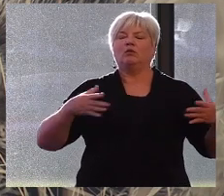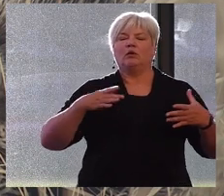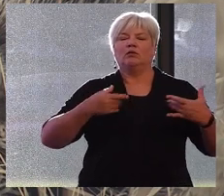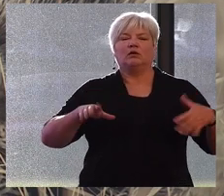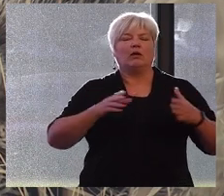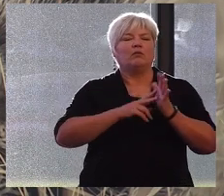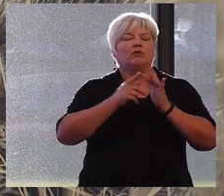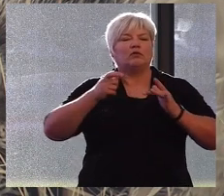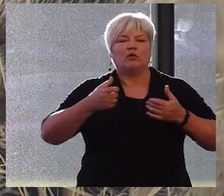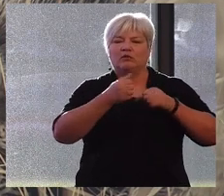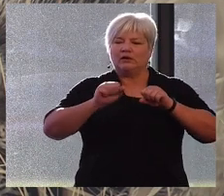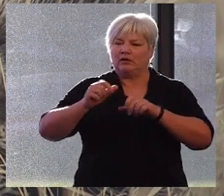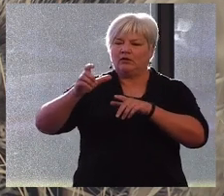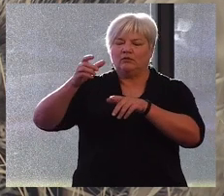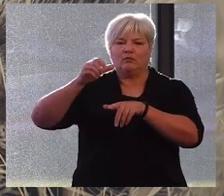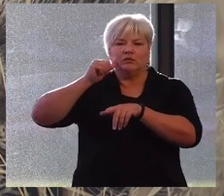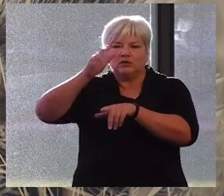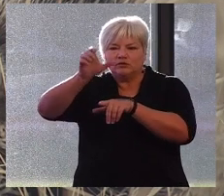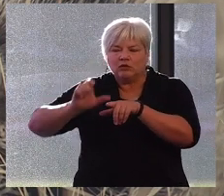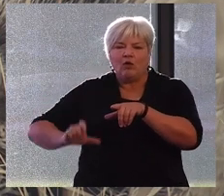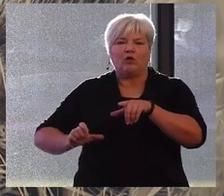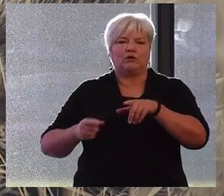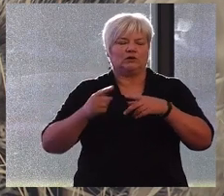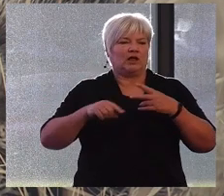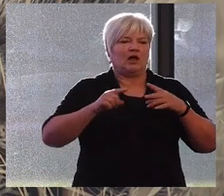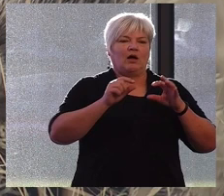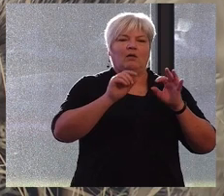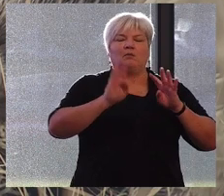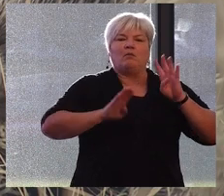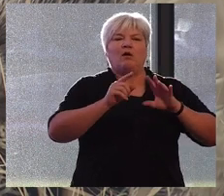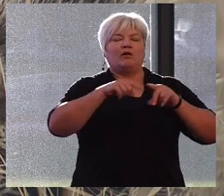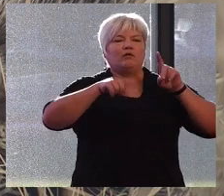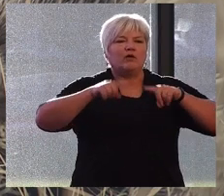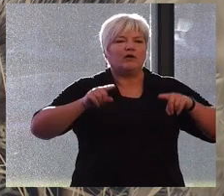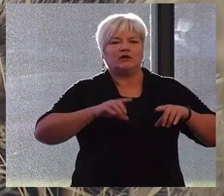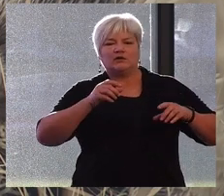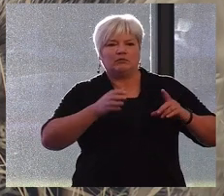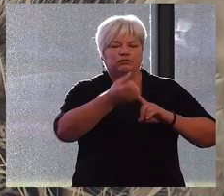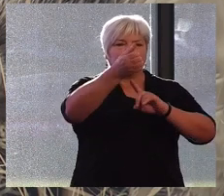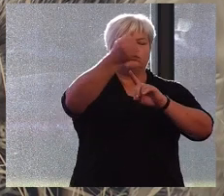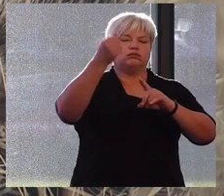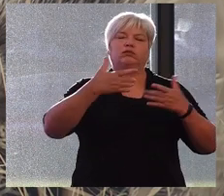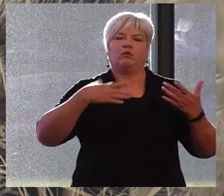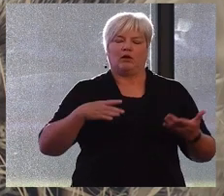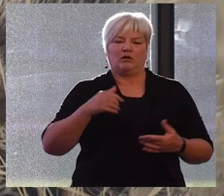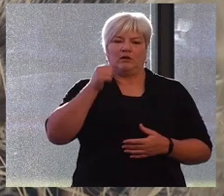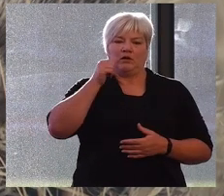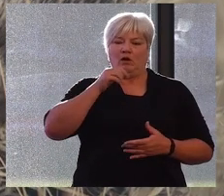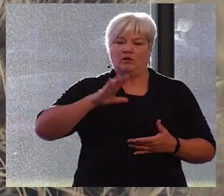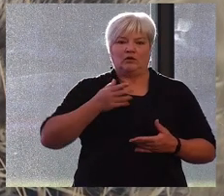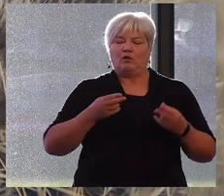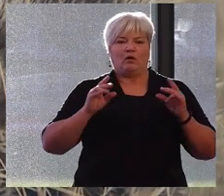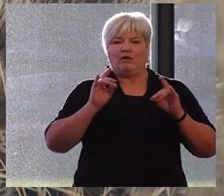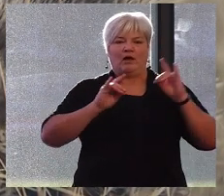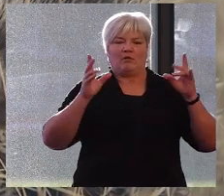coasts, from developing a reliable waste system to improve our biodiversity outcomes. We know it's critical to halt species decline